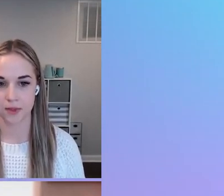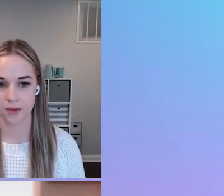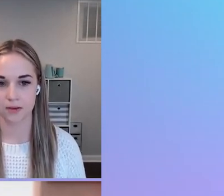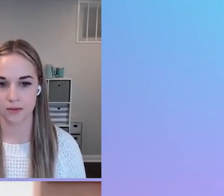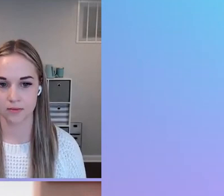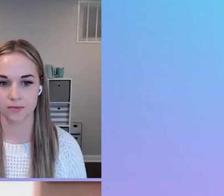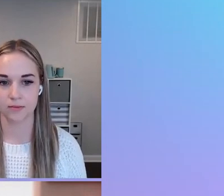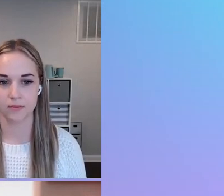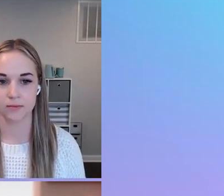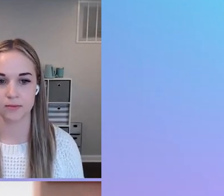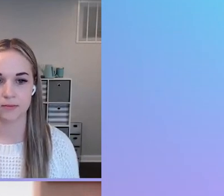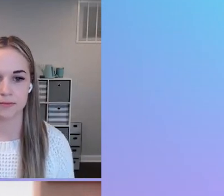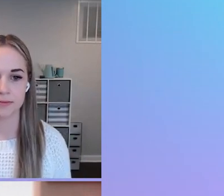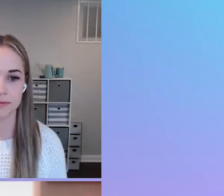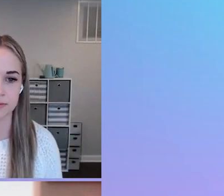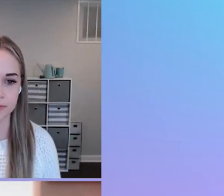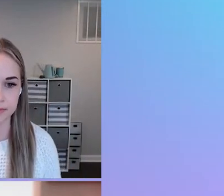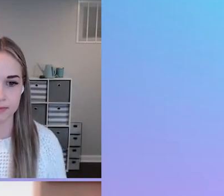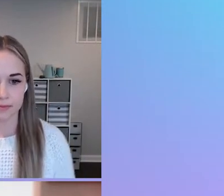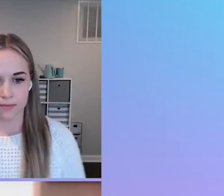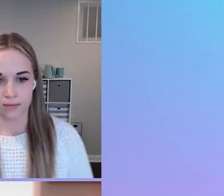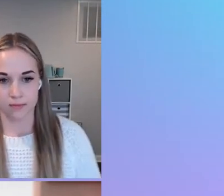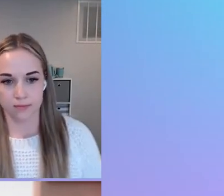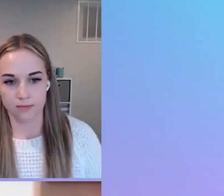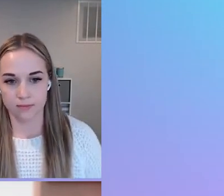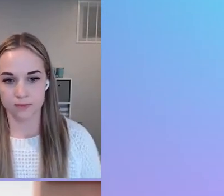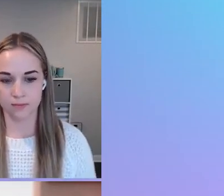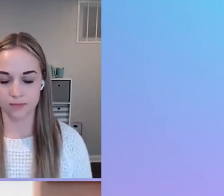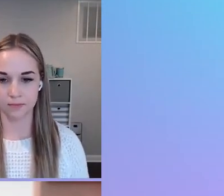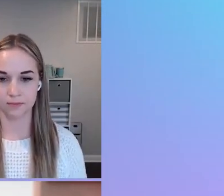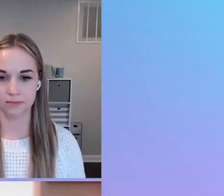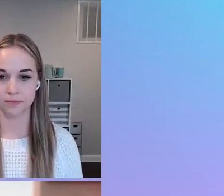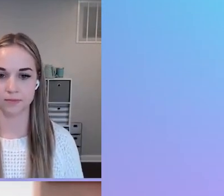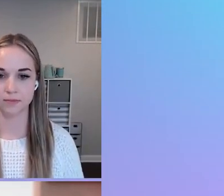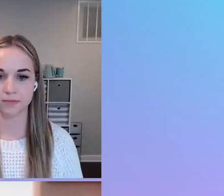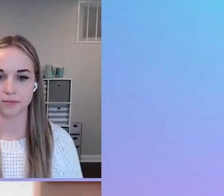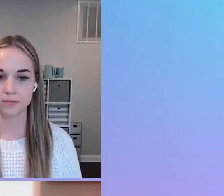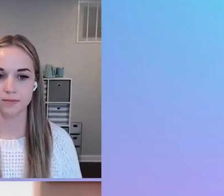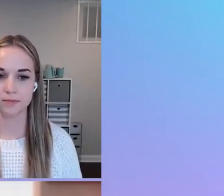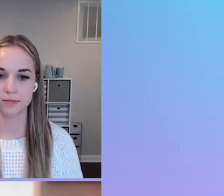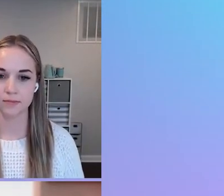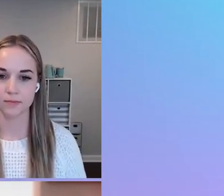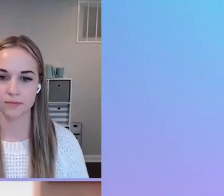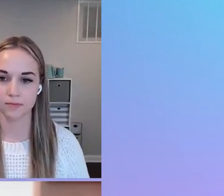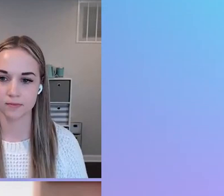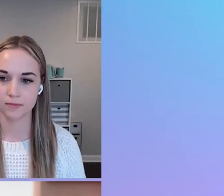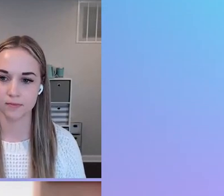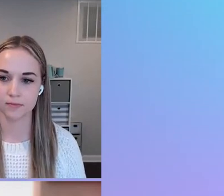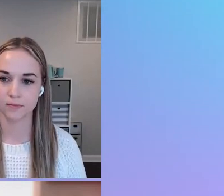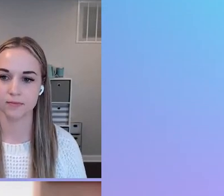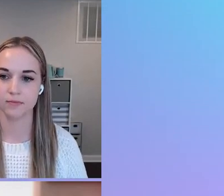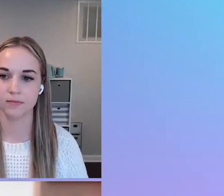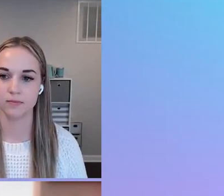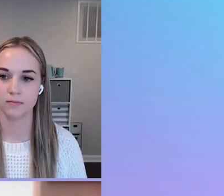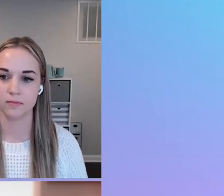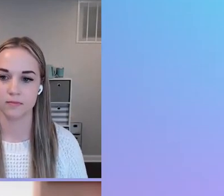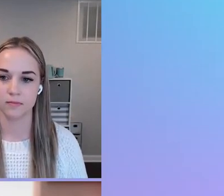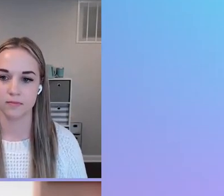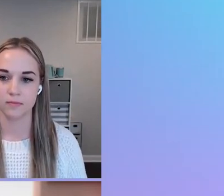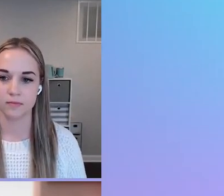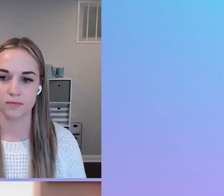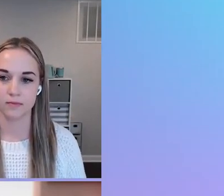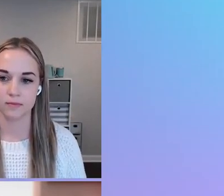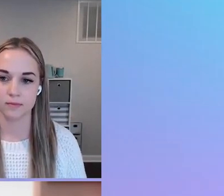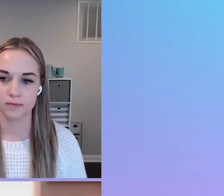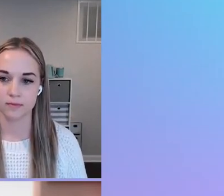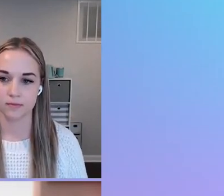with internal recordings. So those are the kind of things we're taking the efficiencies and